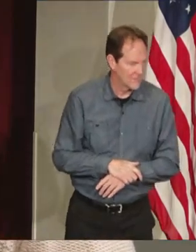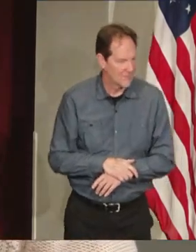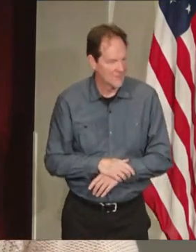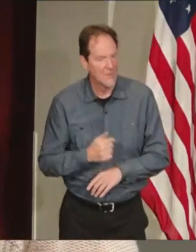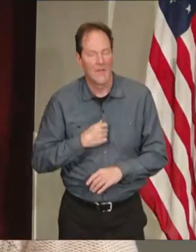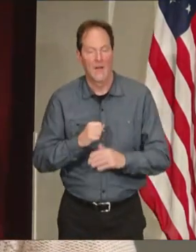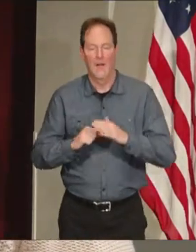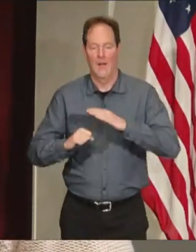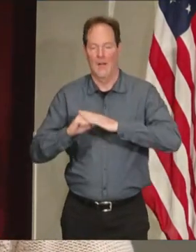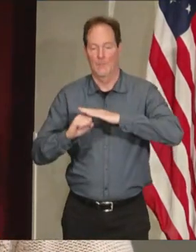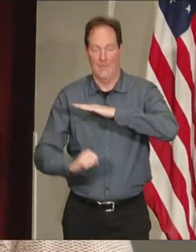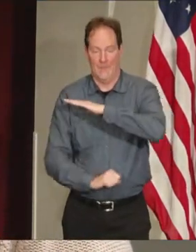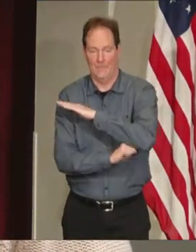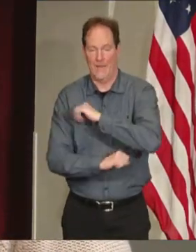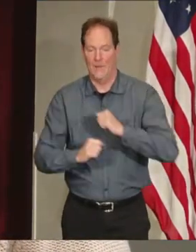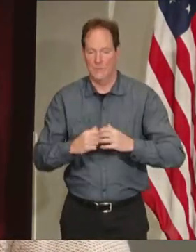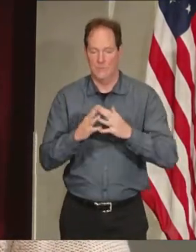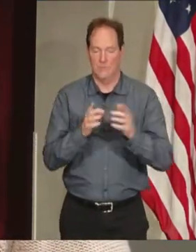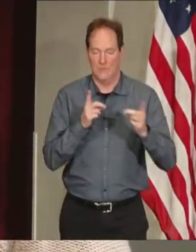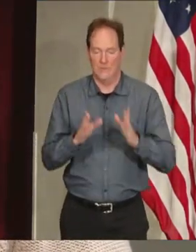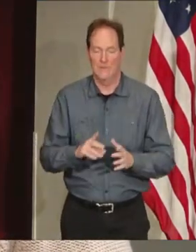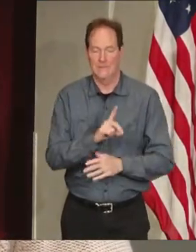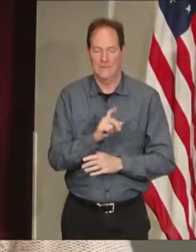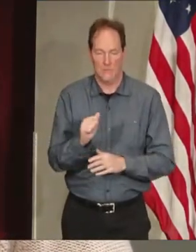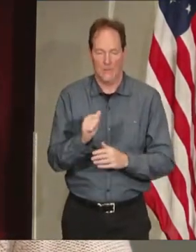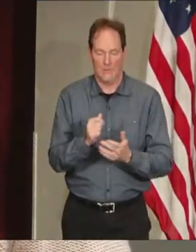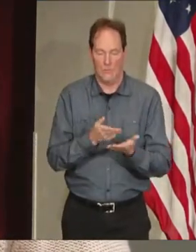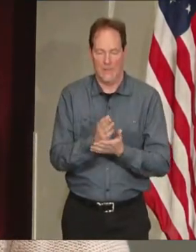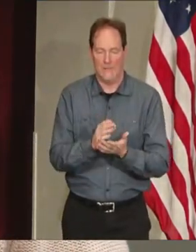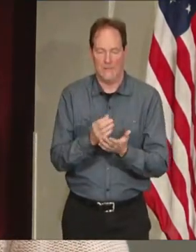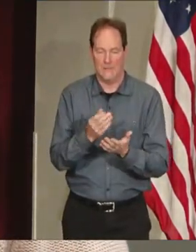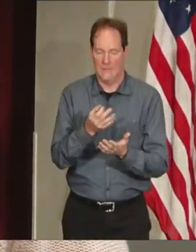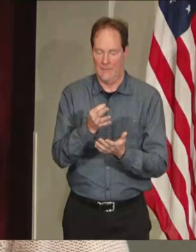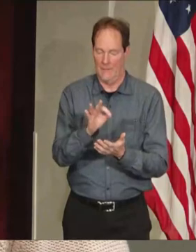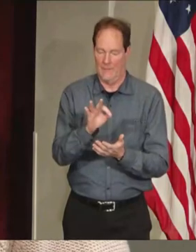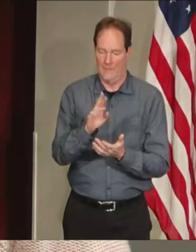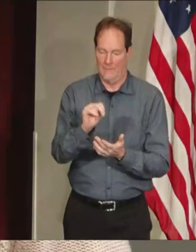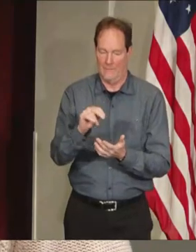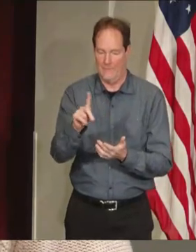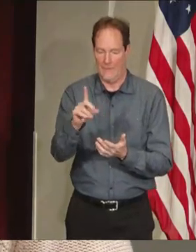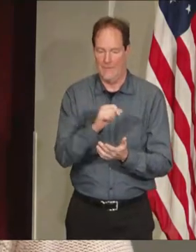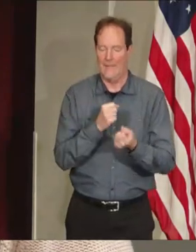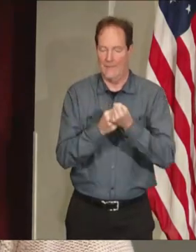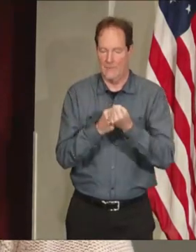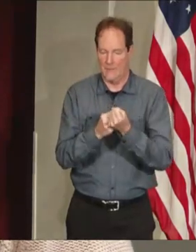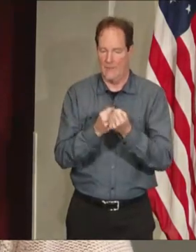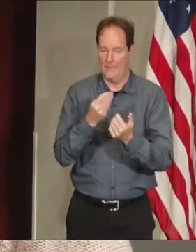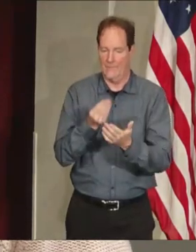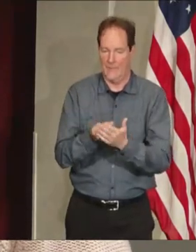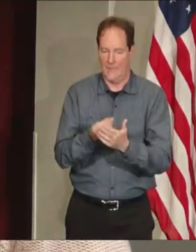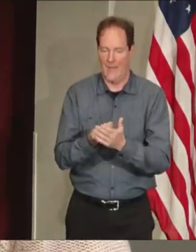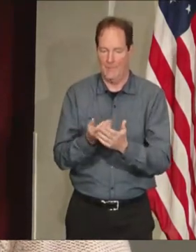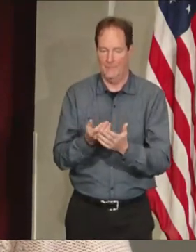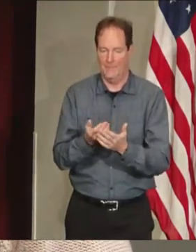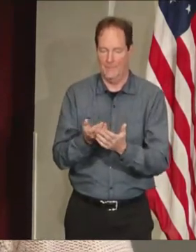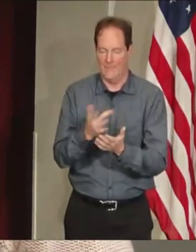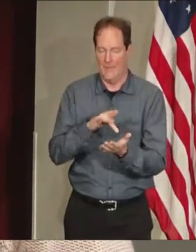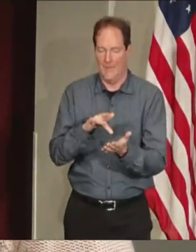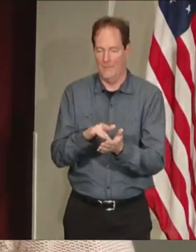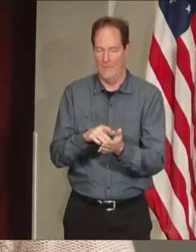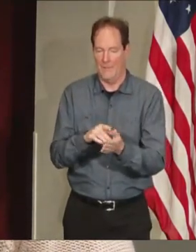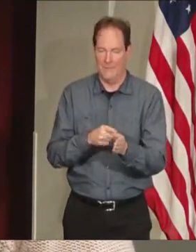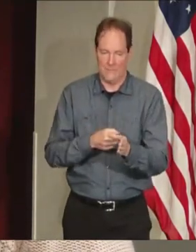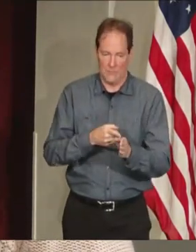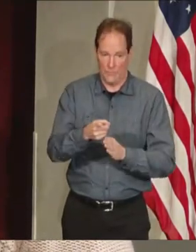I'm the founding director of the Disability Rights Fund and the Disability Rights Advocacy Fund, and I'm a mid-career graduate